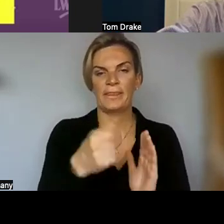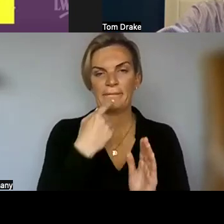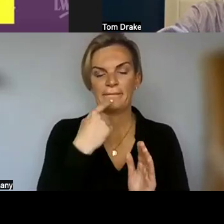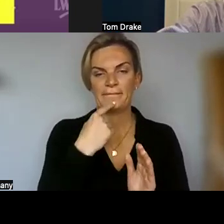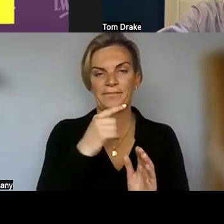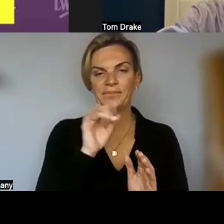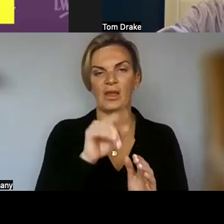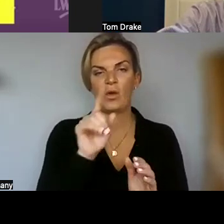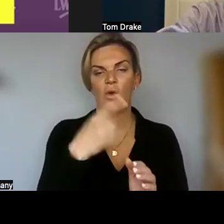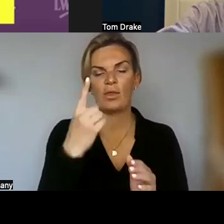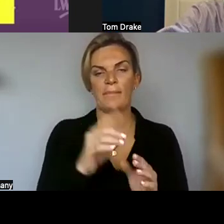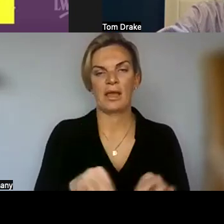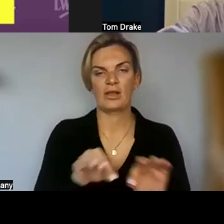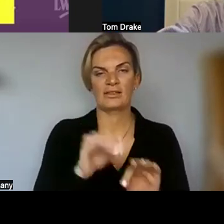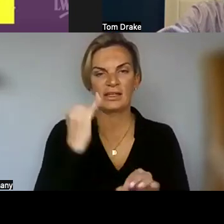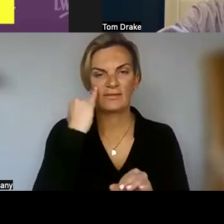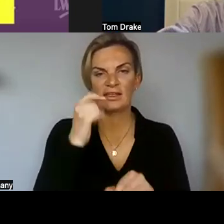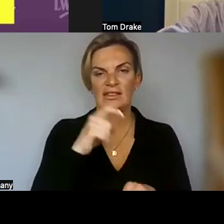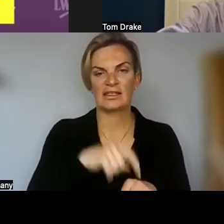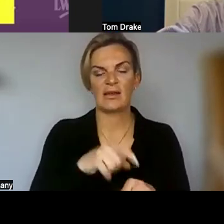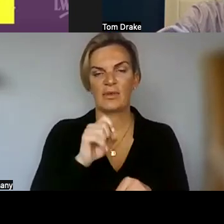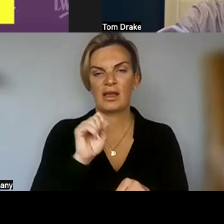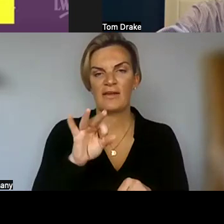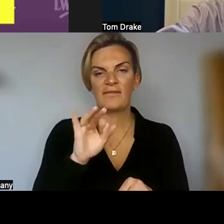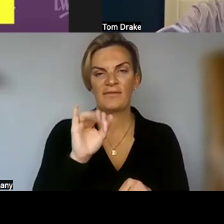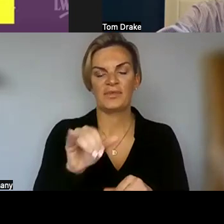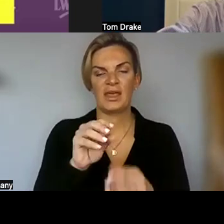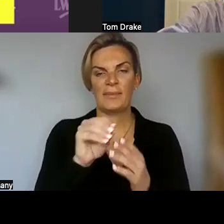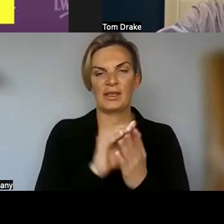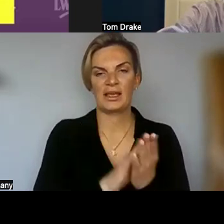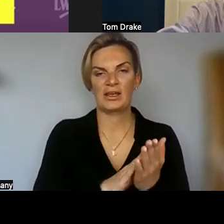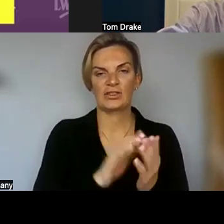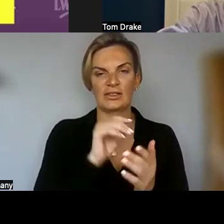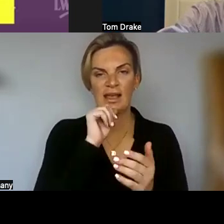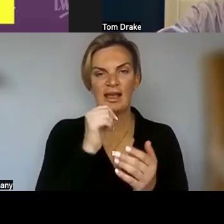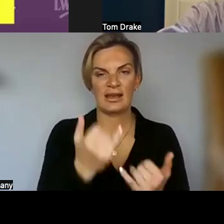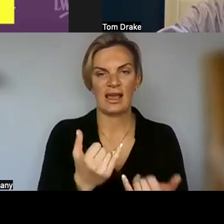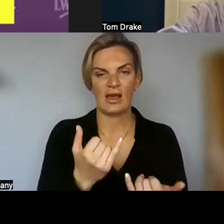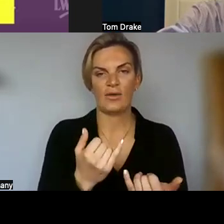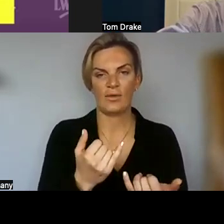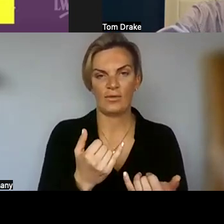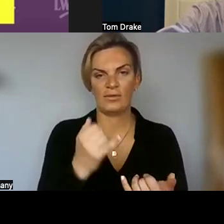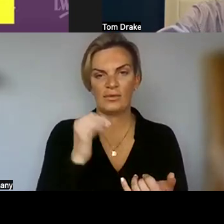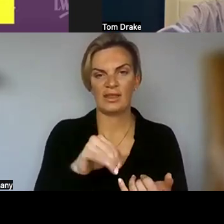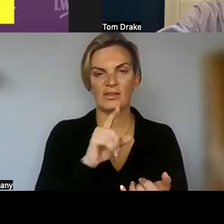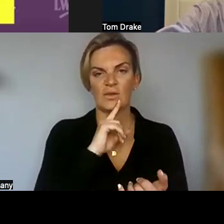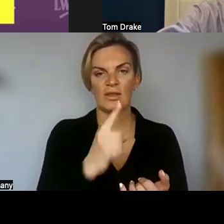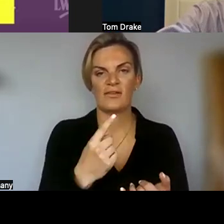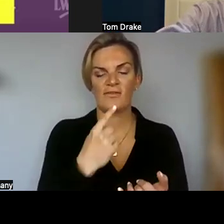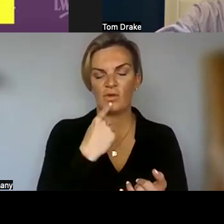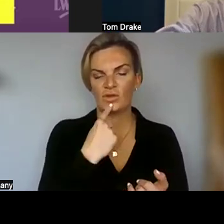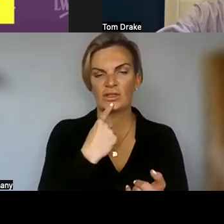only matters at the time of the application of the applicant, not now. It doesn't apply now, which is really unfortunate. And I